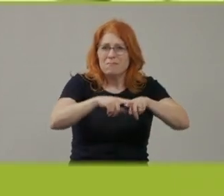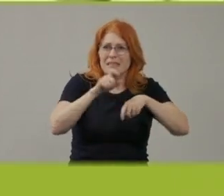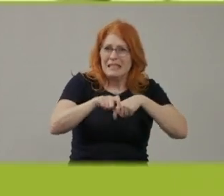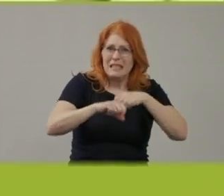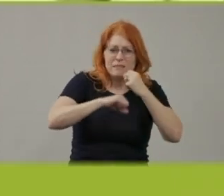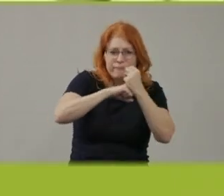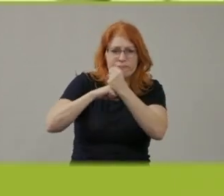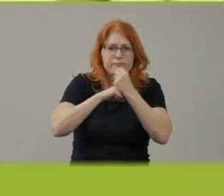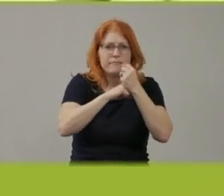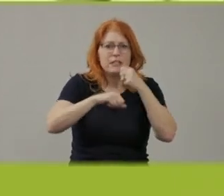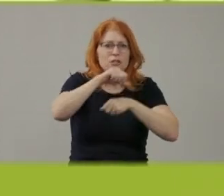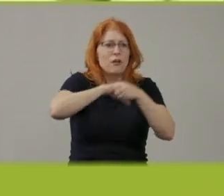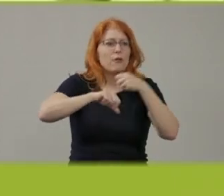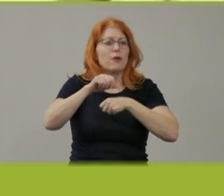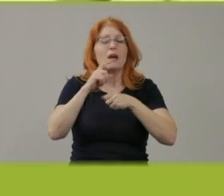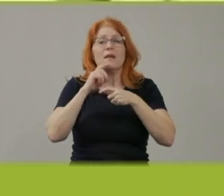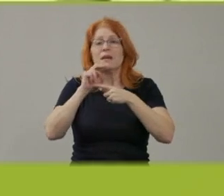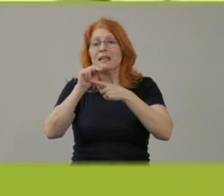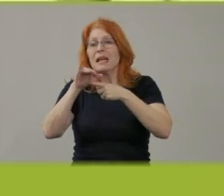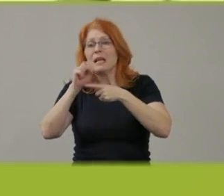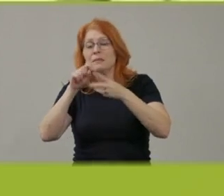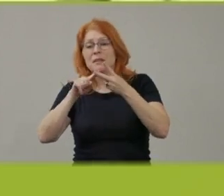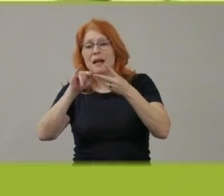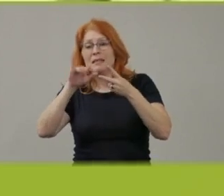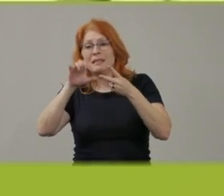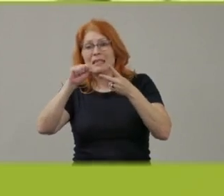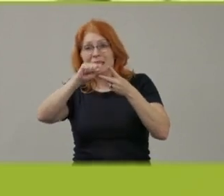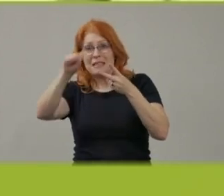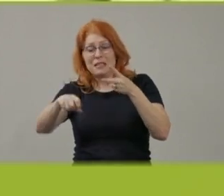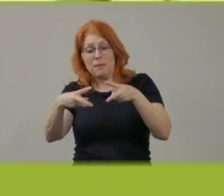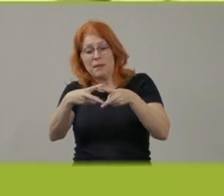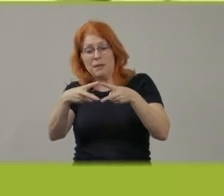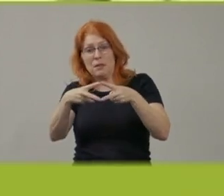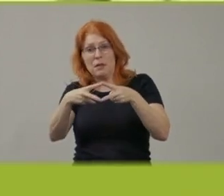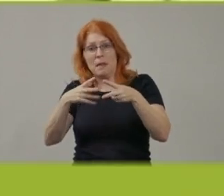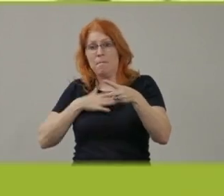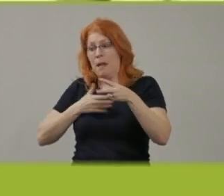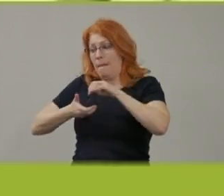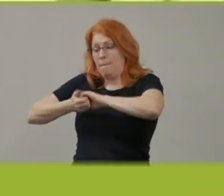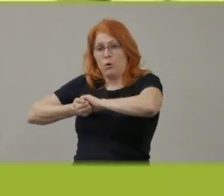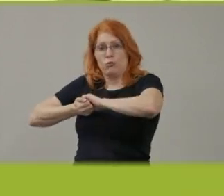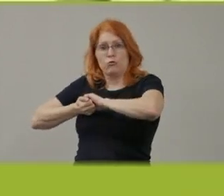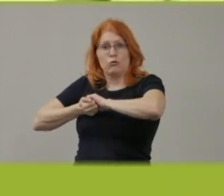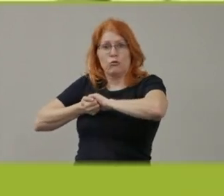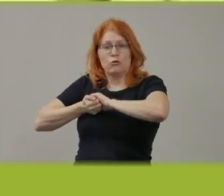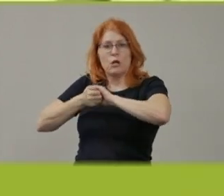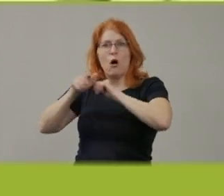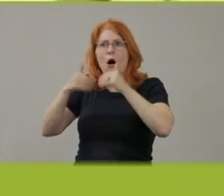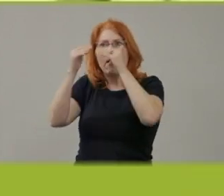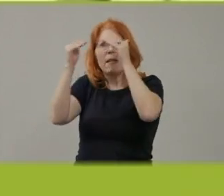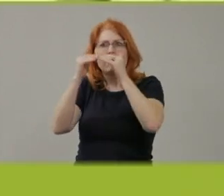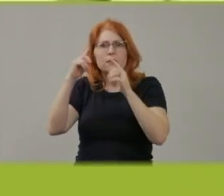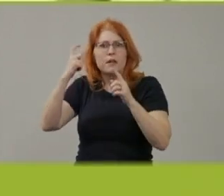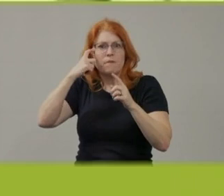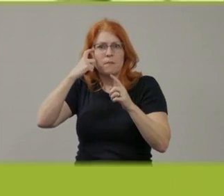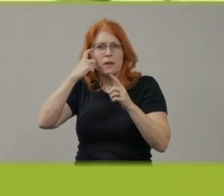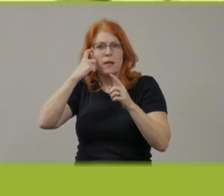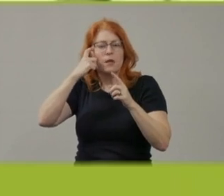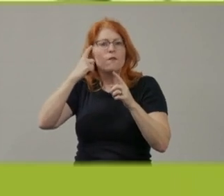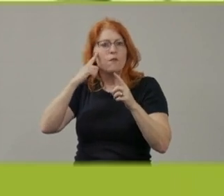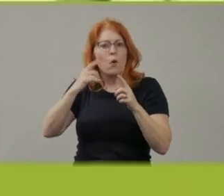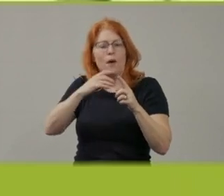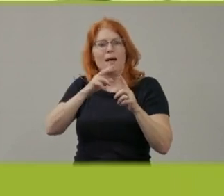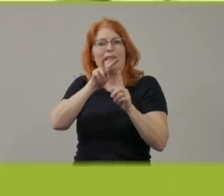NIMS, an ICS system, is because I lean into my partners at all levels of government to staff those